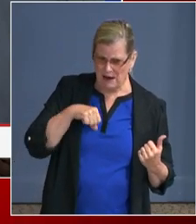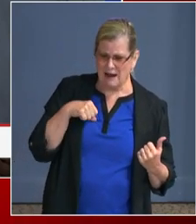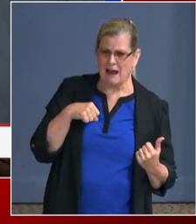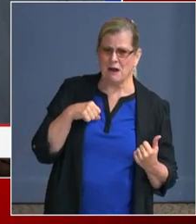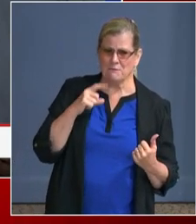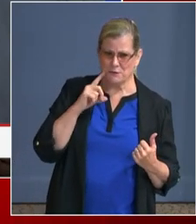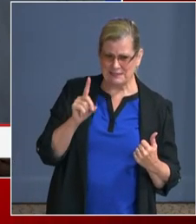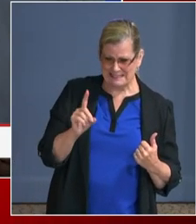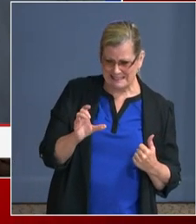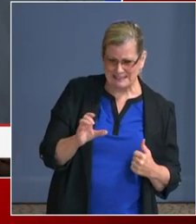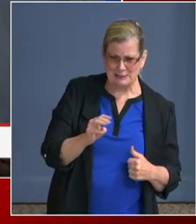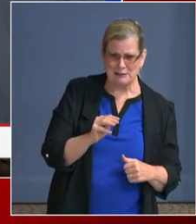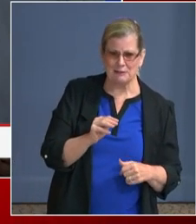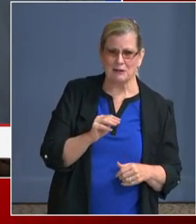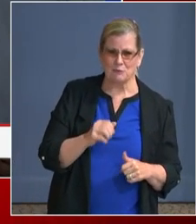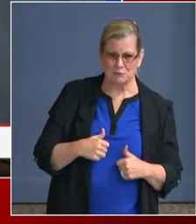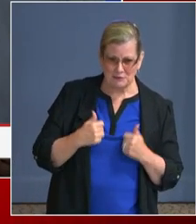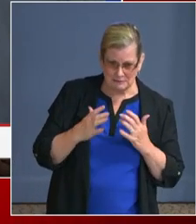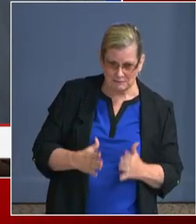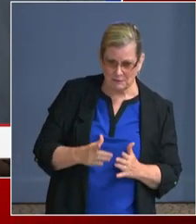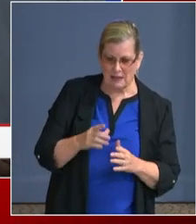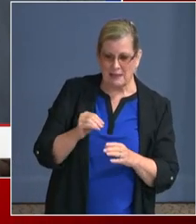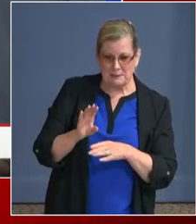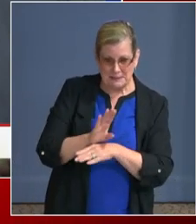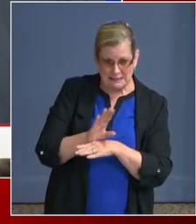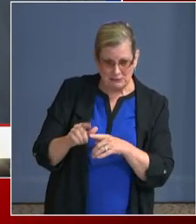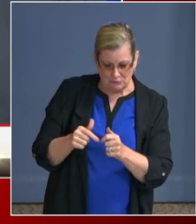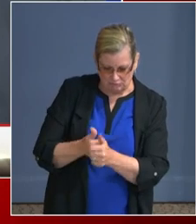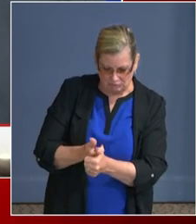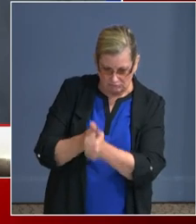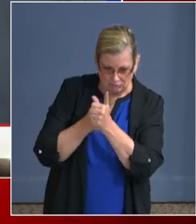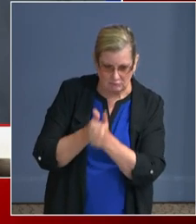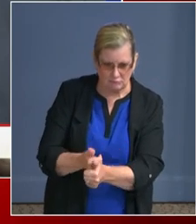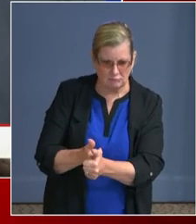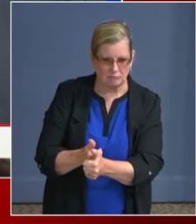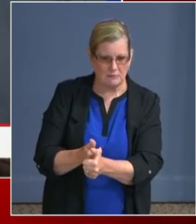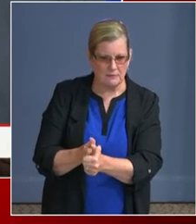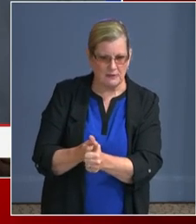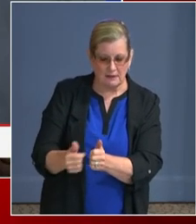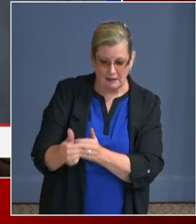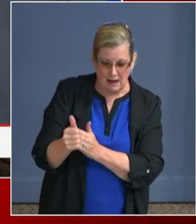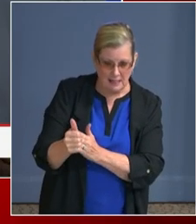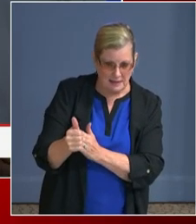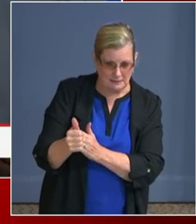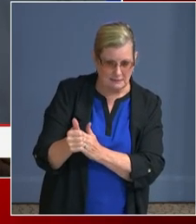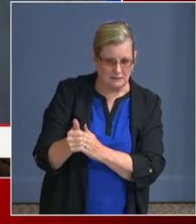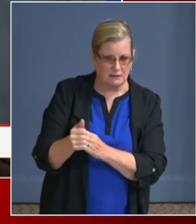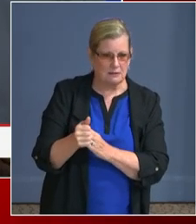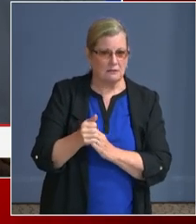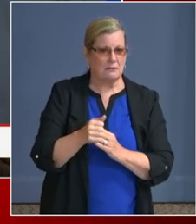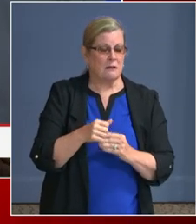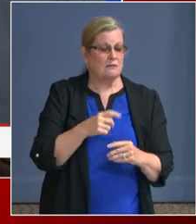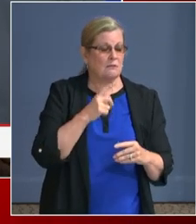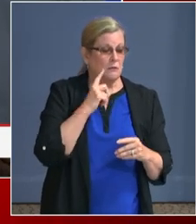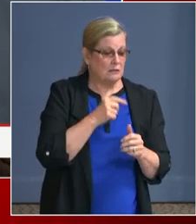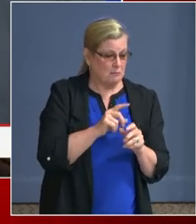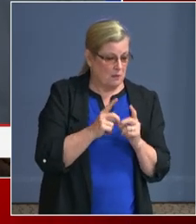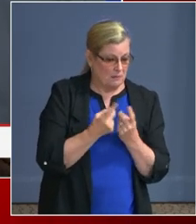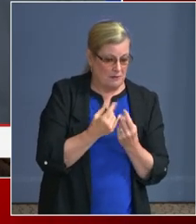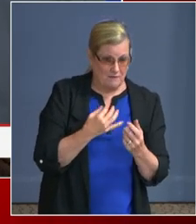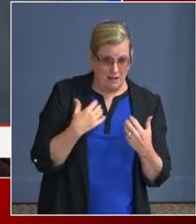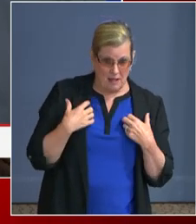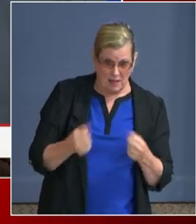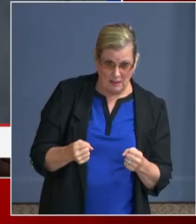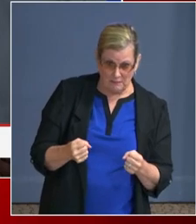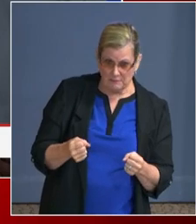DC businesses who've stuck together and have followed guidance strictly. And we, quite